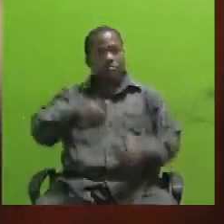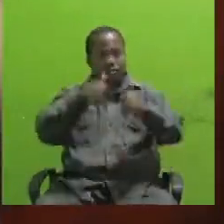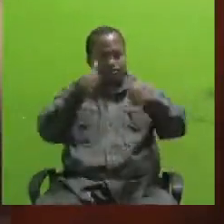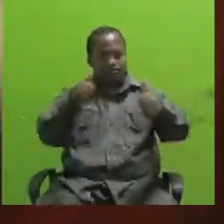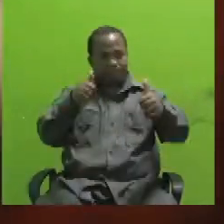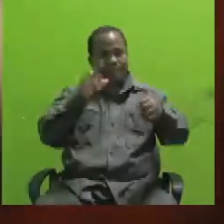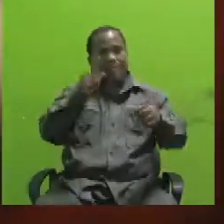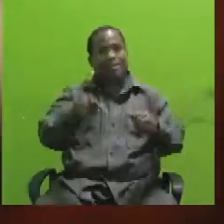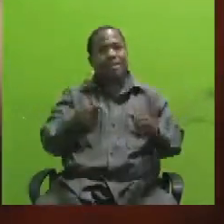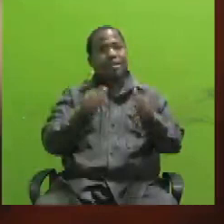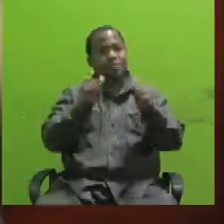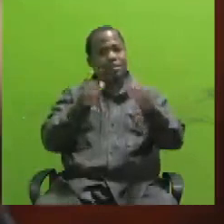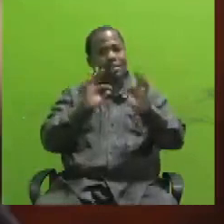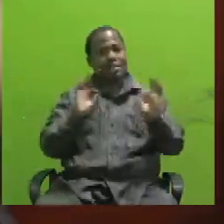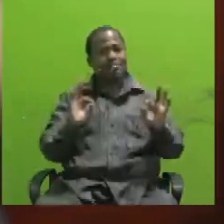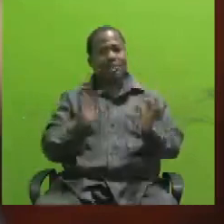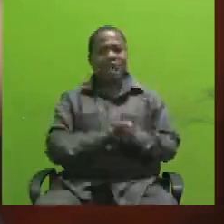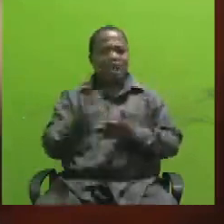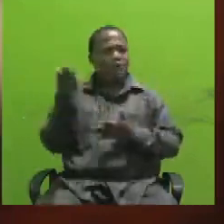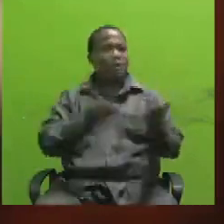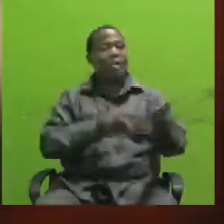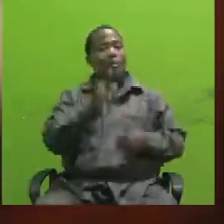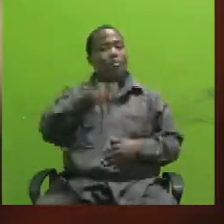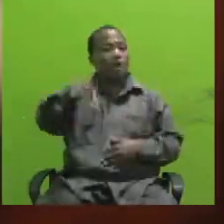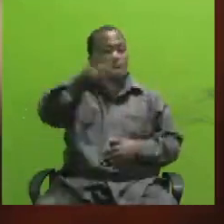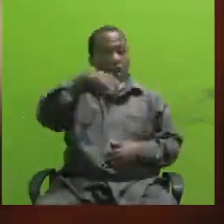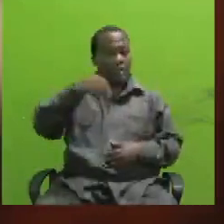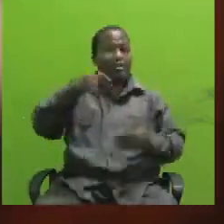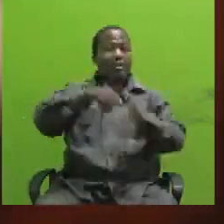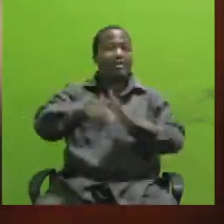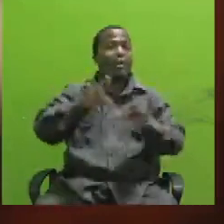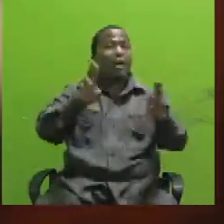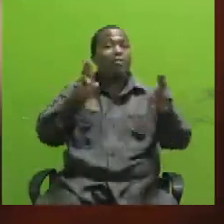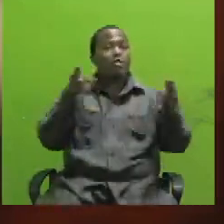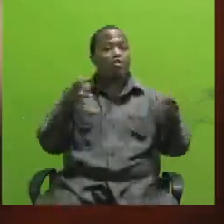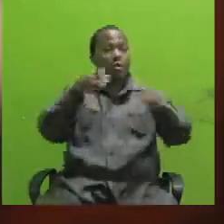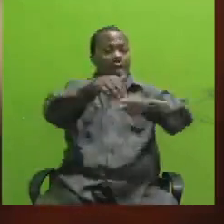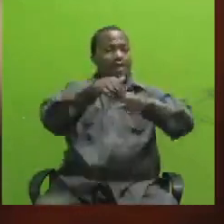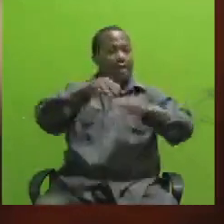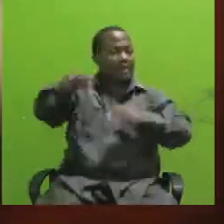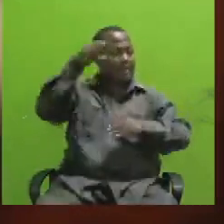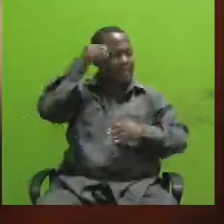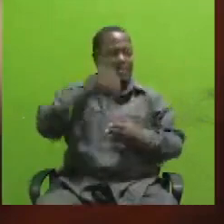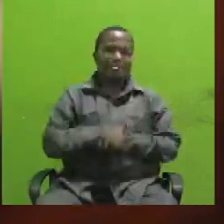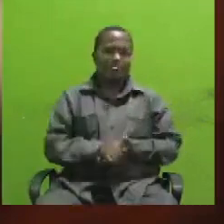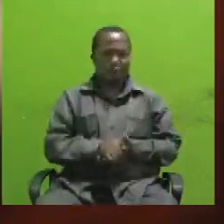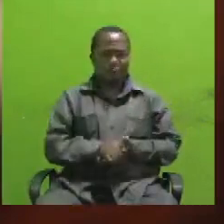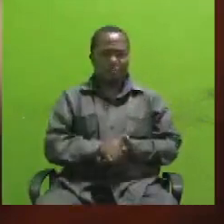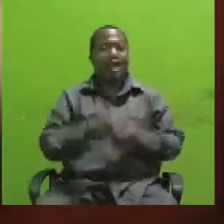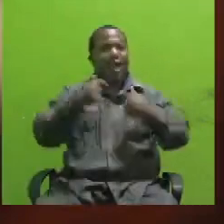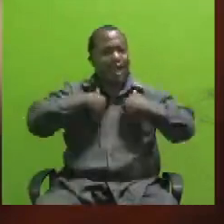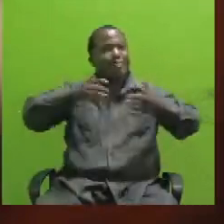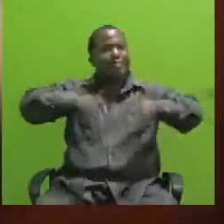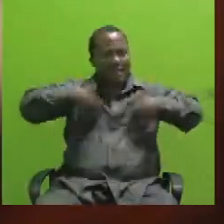good condition. I welcome you all in our new English lesson. I'm very